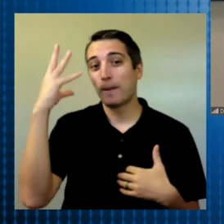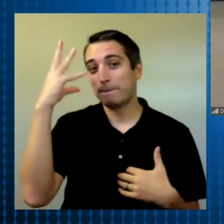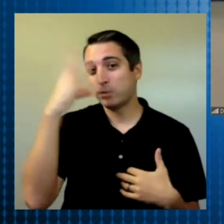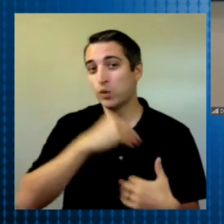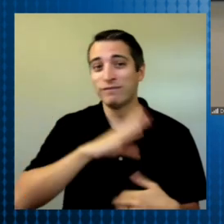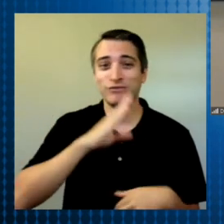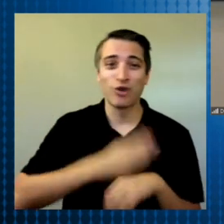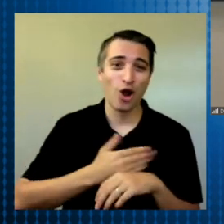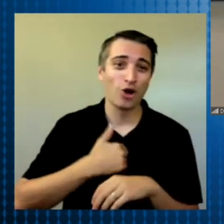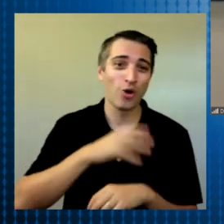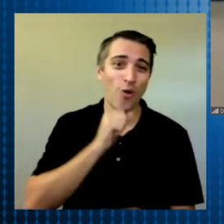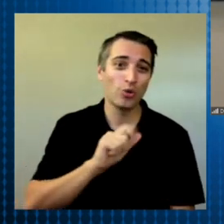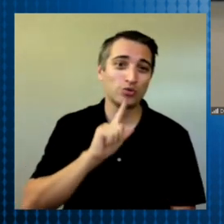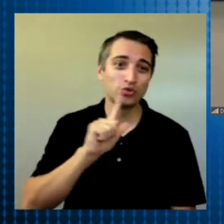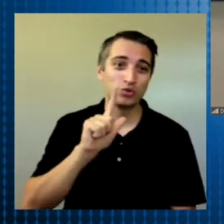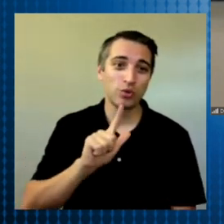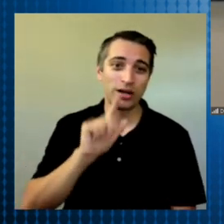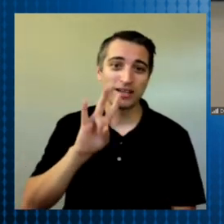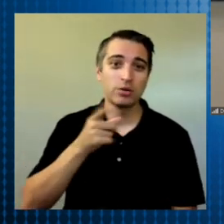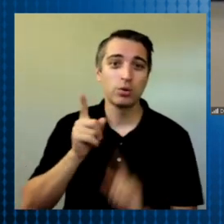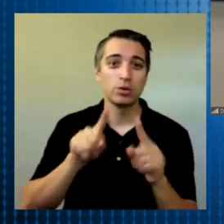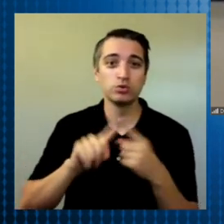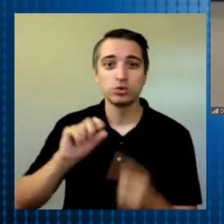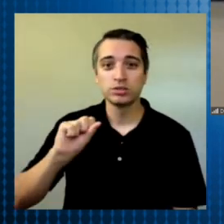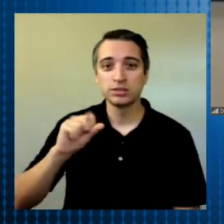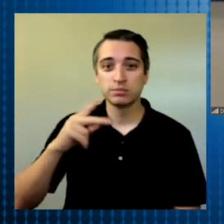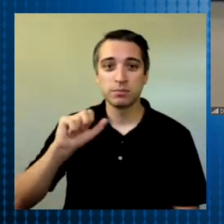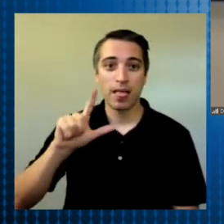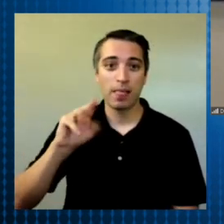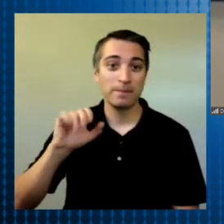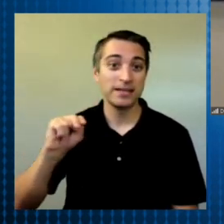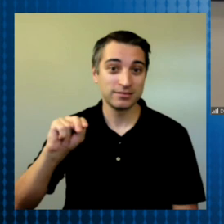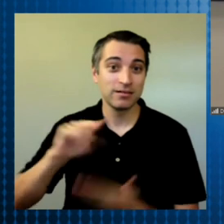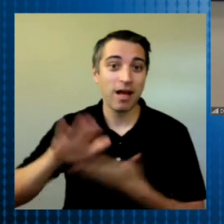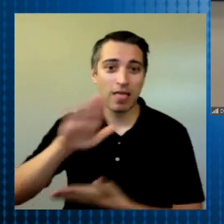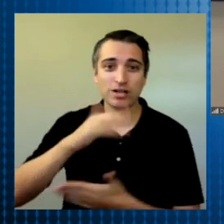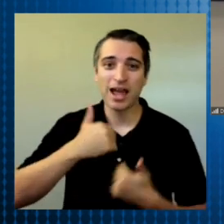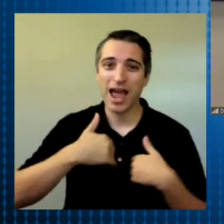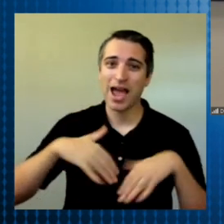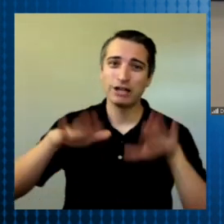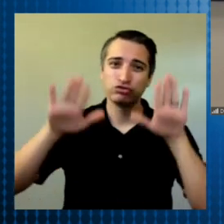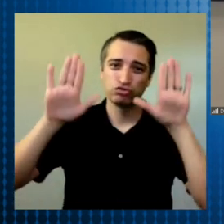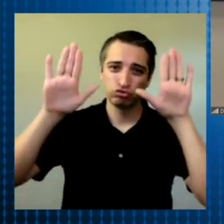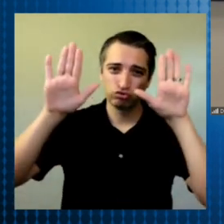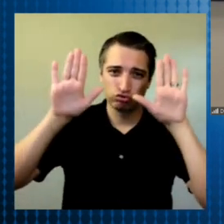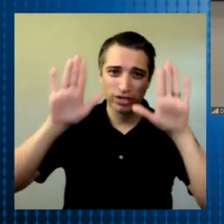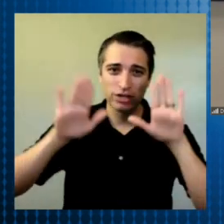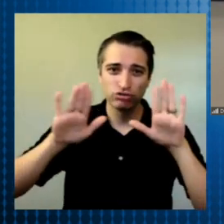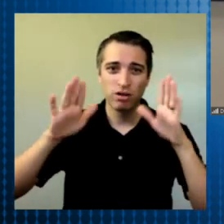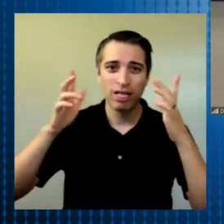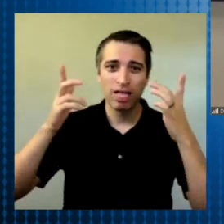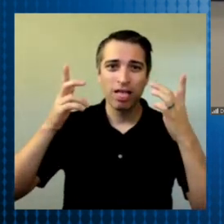years old. She went to Spelman. She had a terrific accident at homecoming where she was